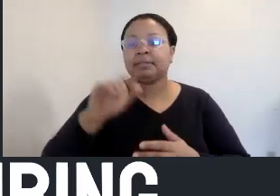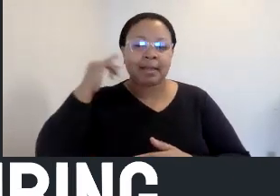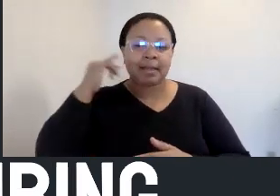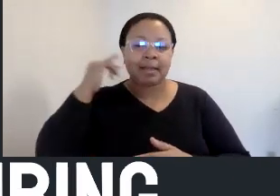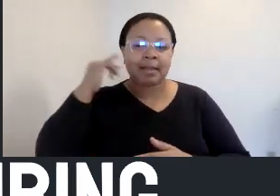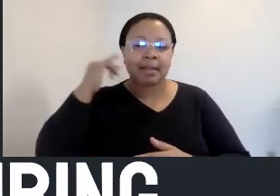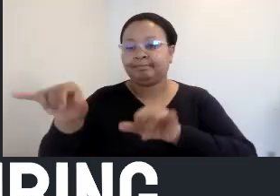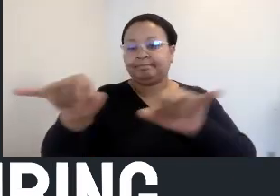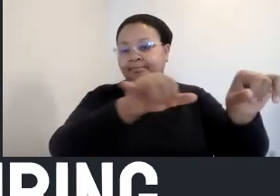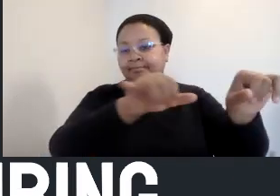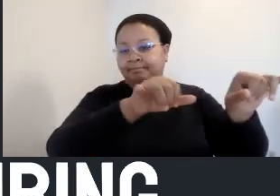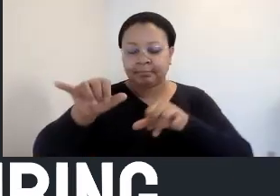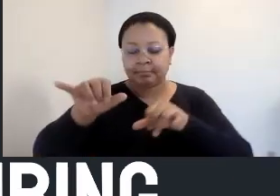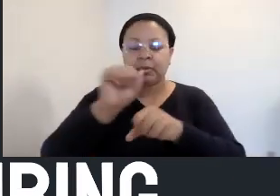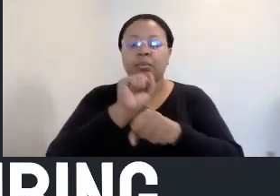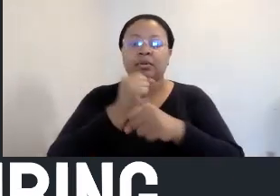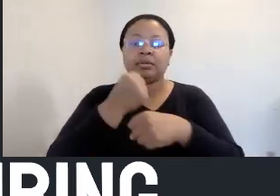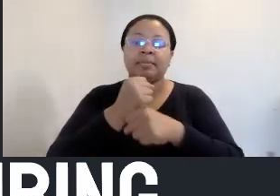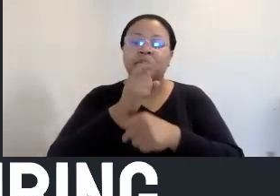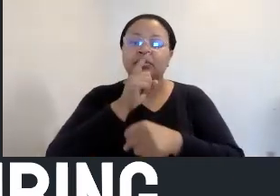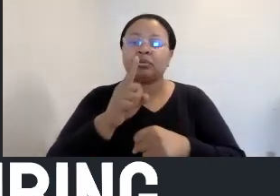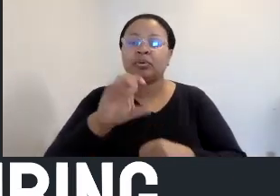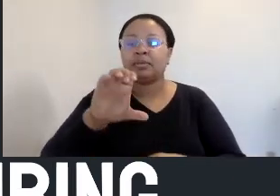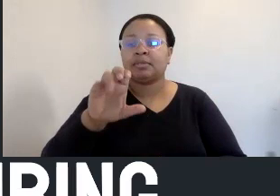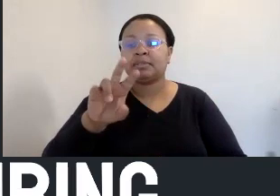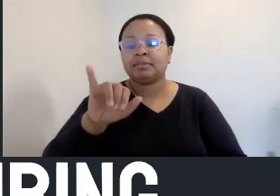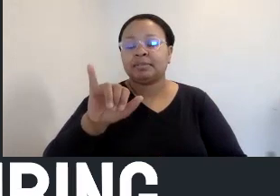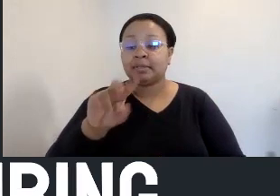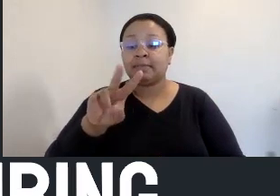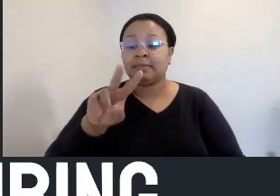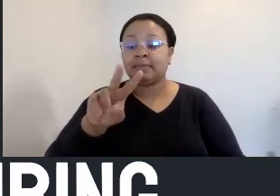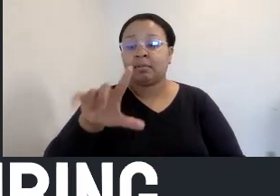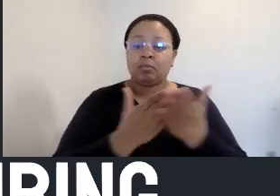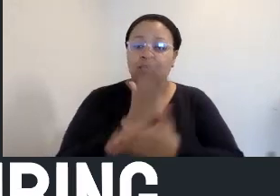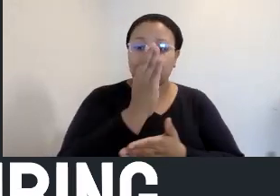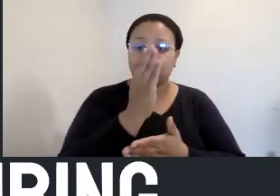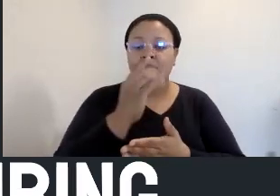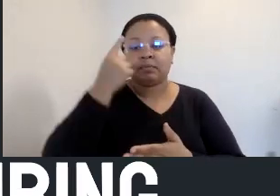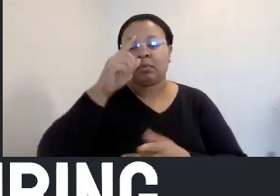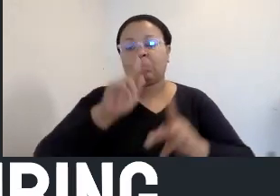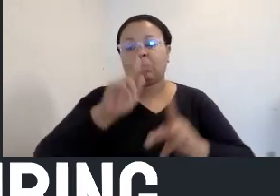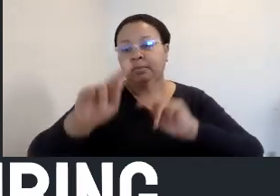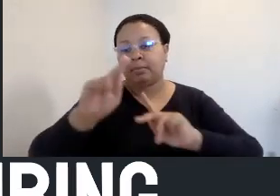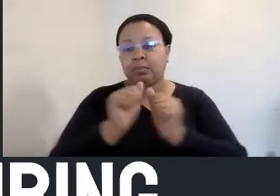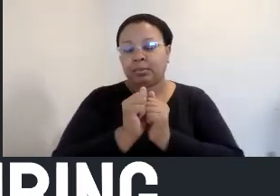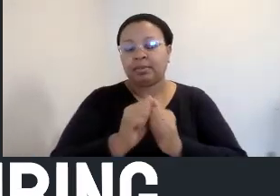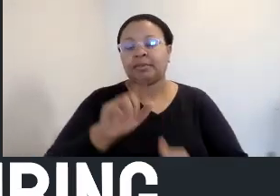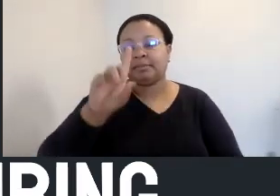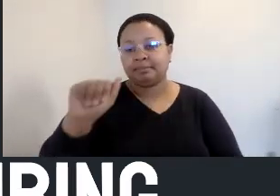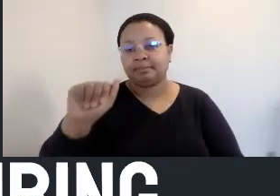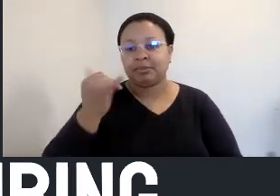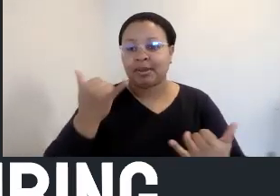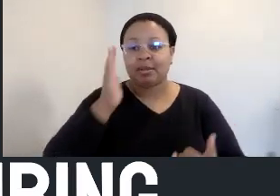in working to ensure the civil rights for people with disabilities. So I am going to turn it over to both Imani and